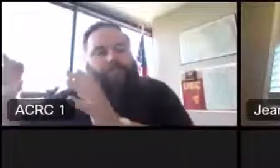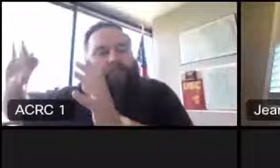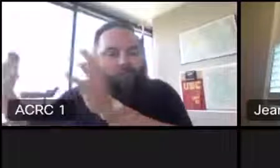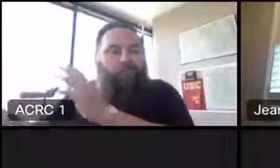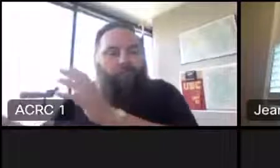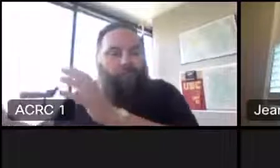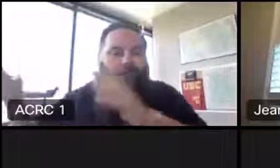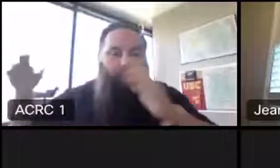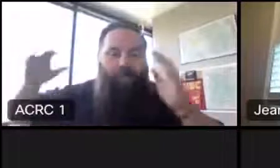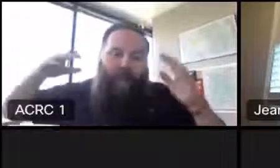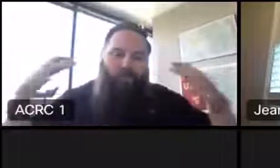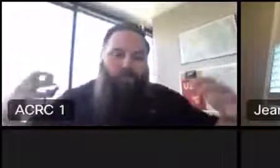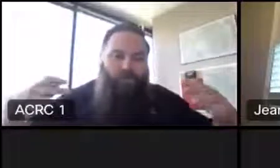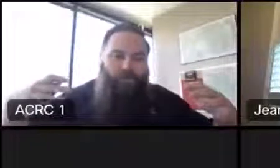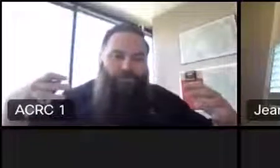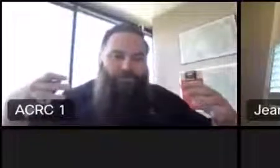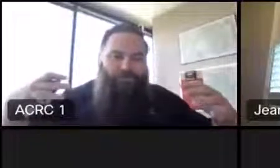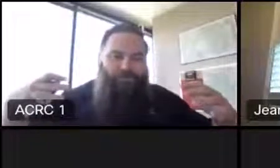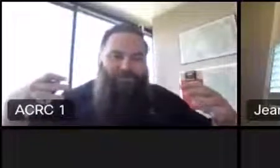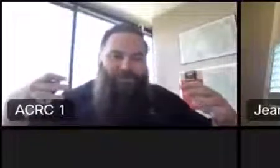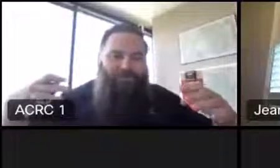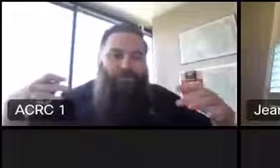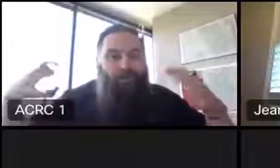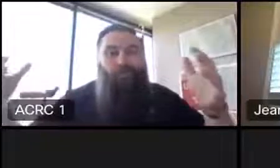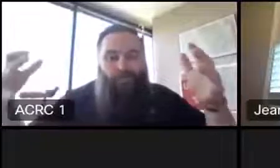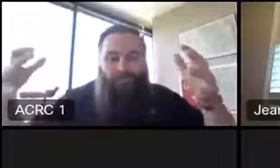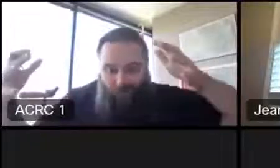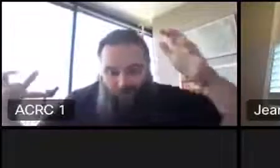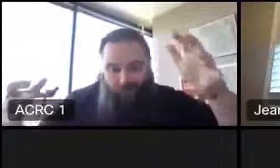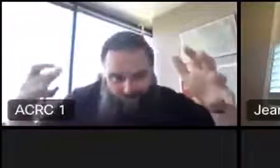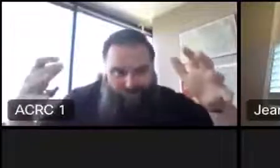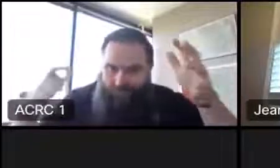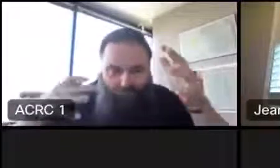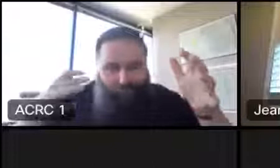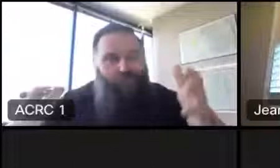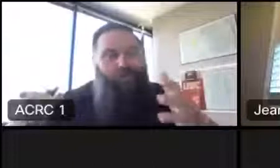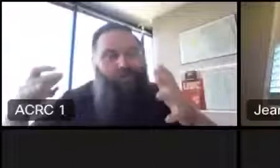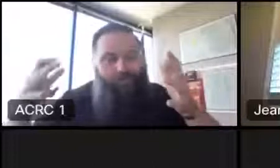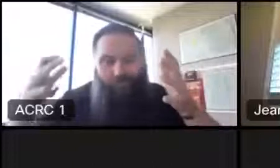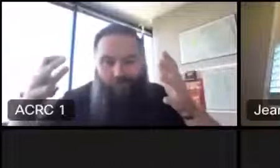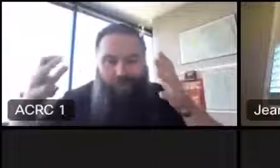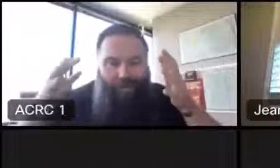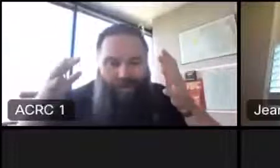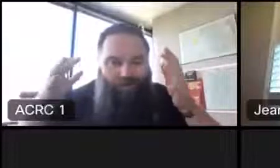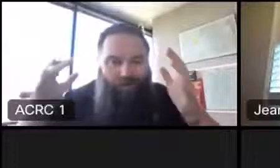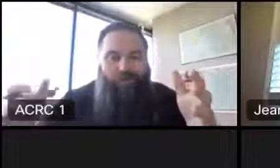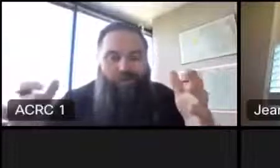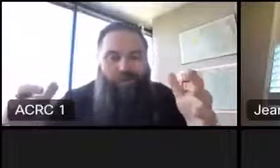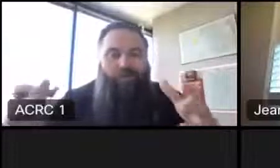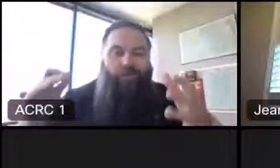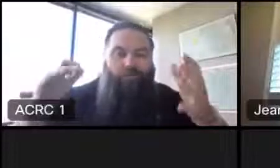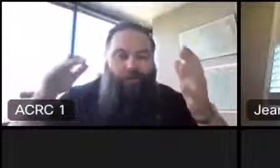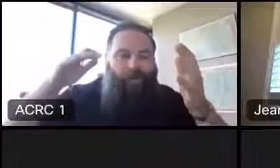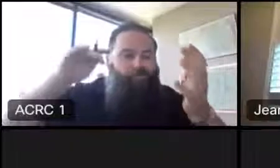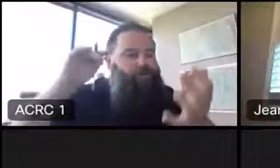needs moving forward? How are we going to deal with the workforce shortages that are going on right now